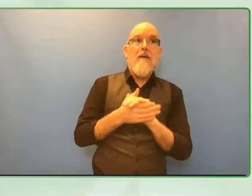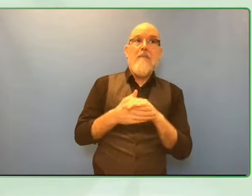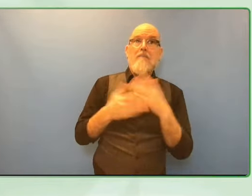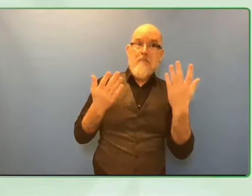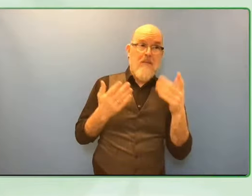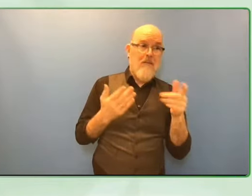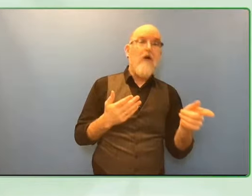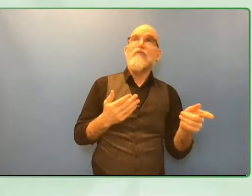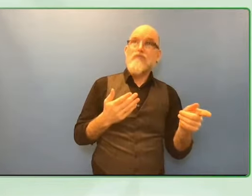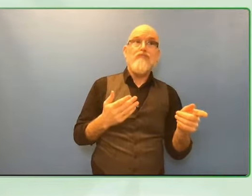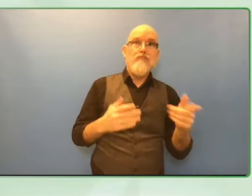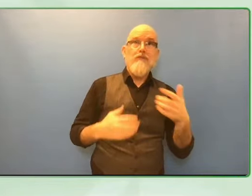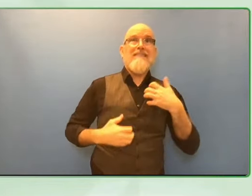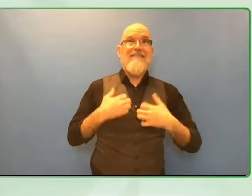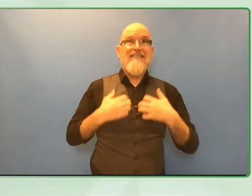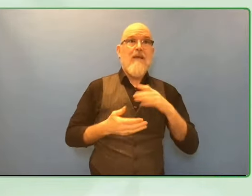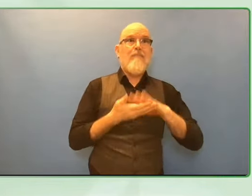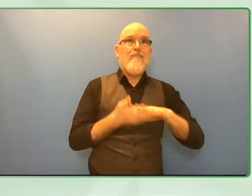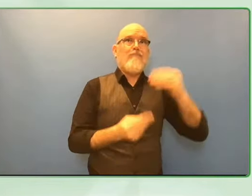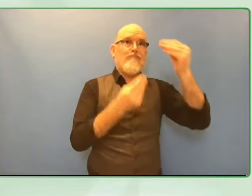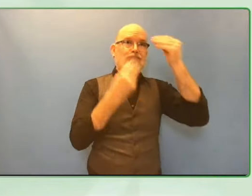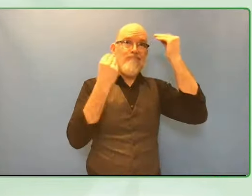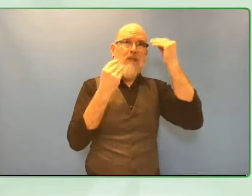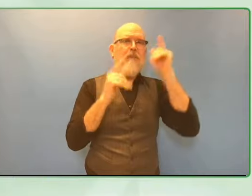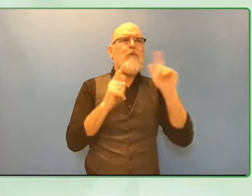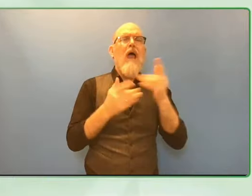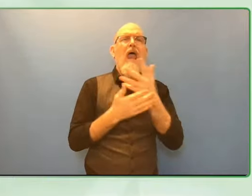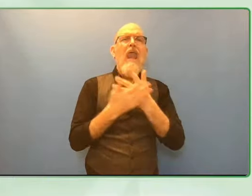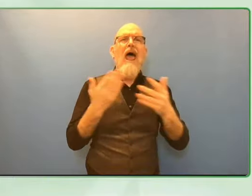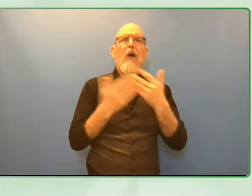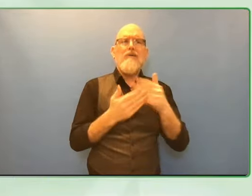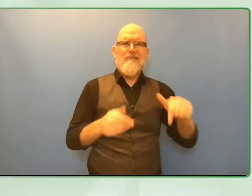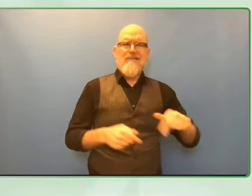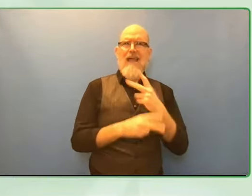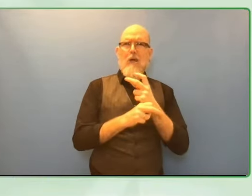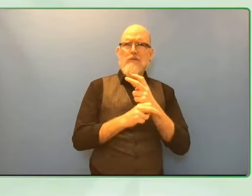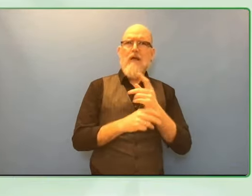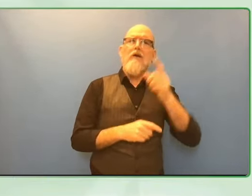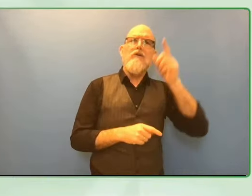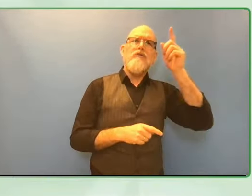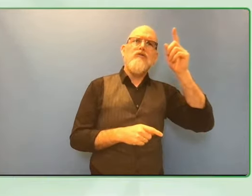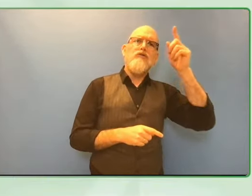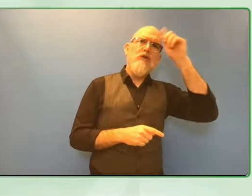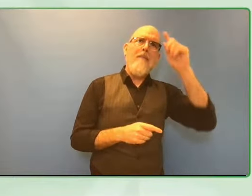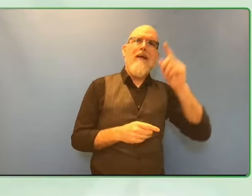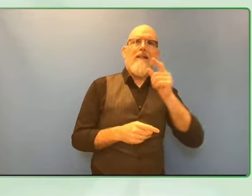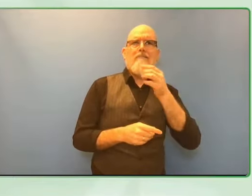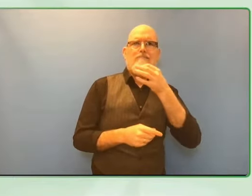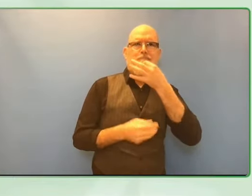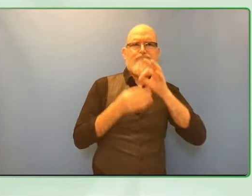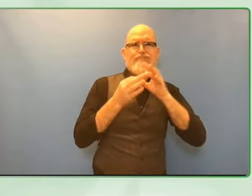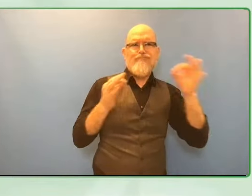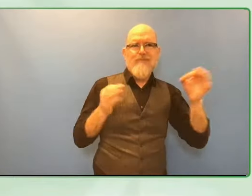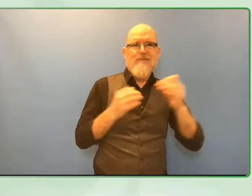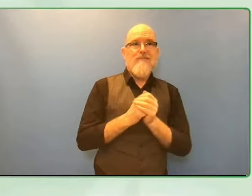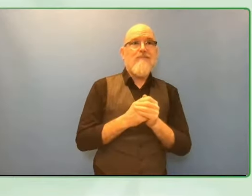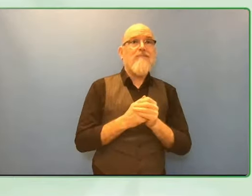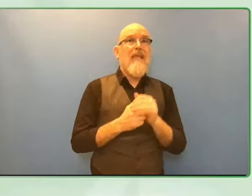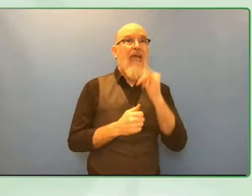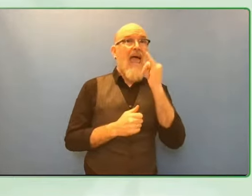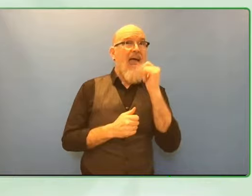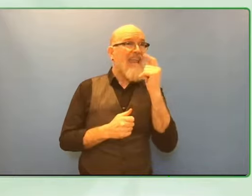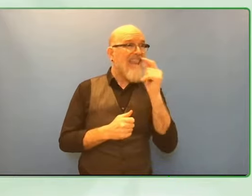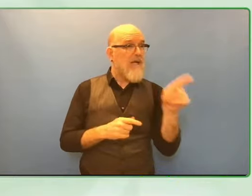skills. They have to have deep interest in IT. They have to go through interviews and job